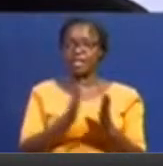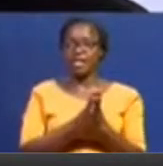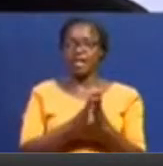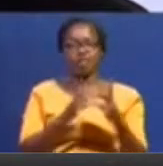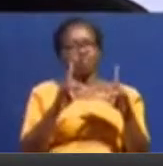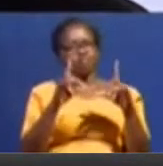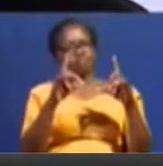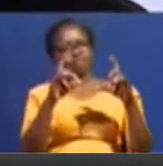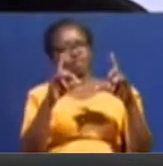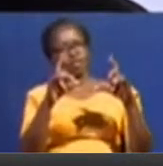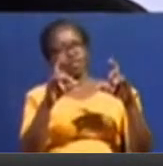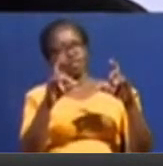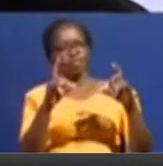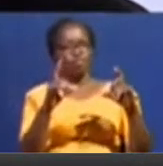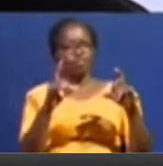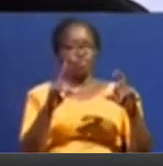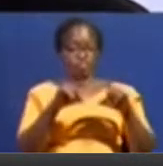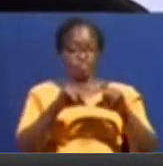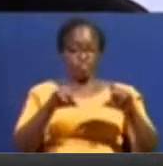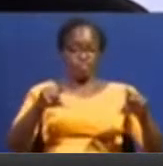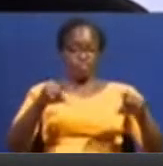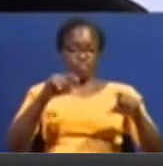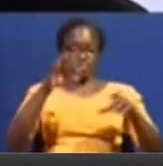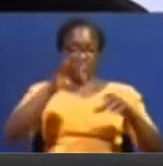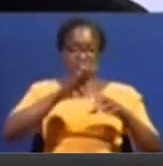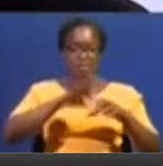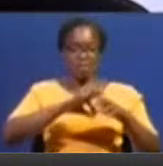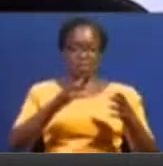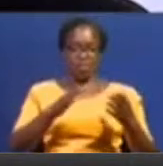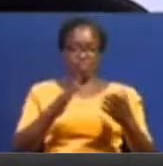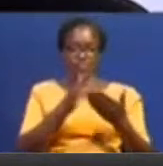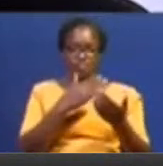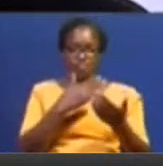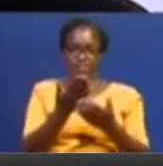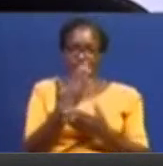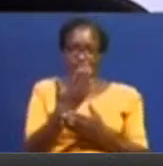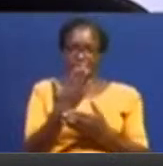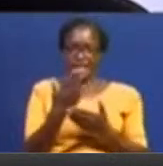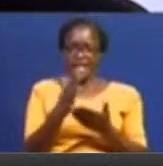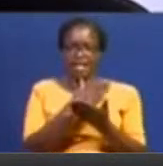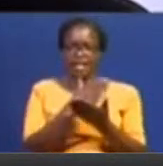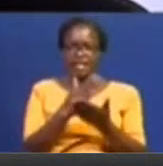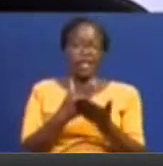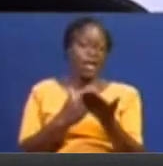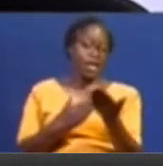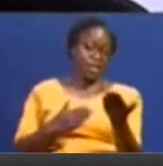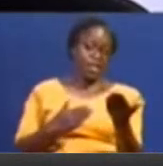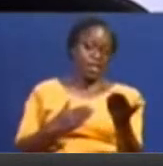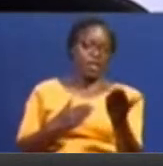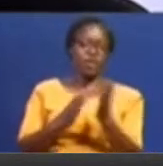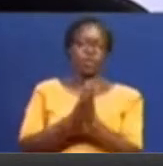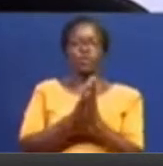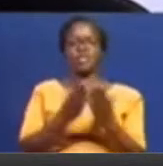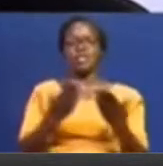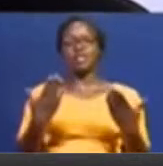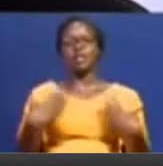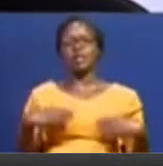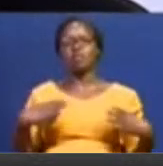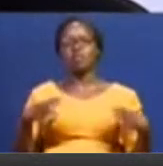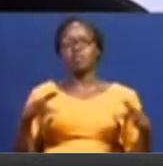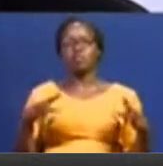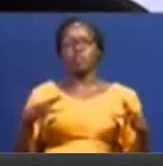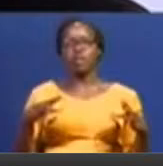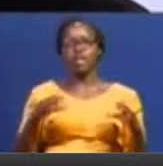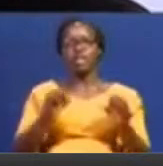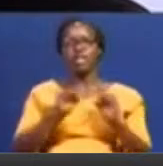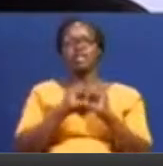photo of their vote, share it outside with people, in